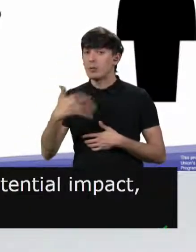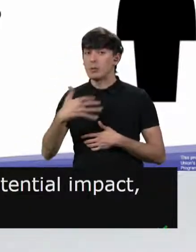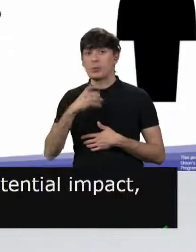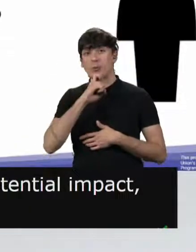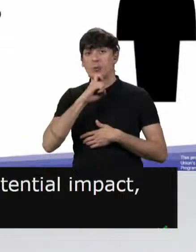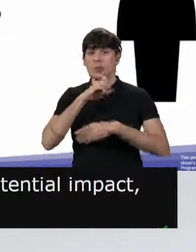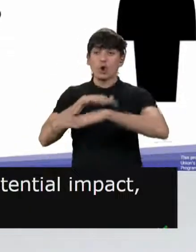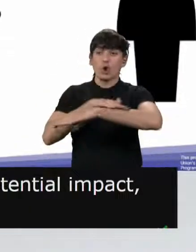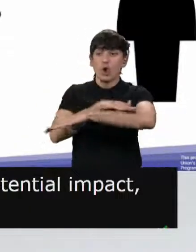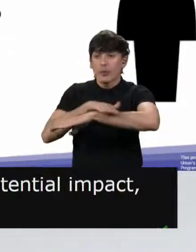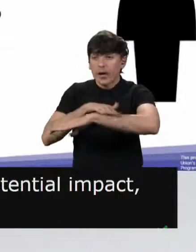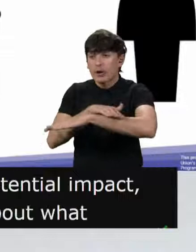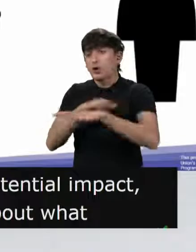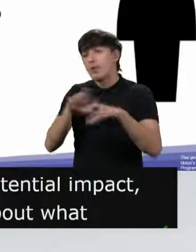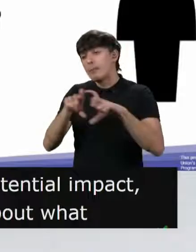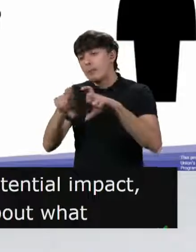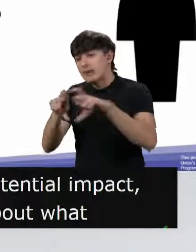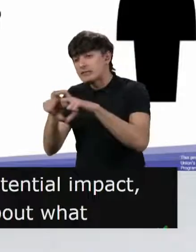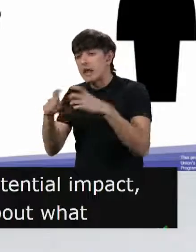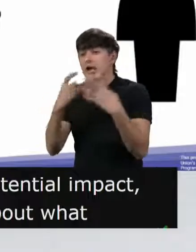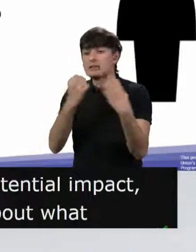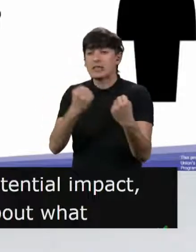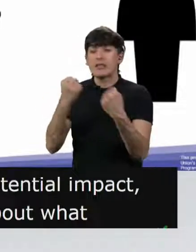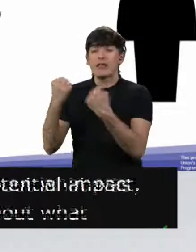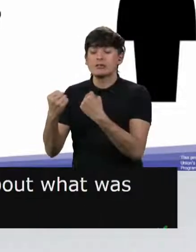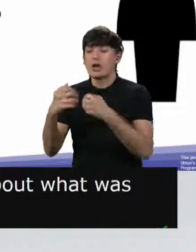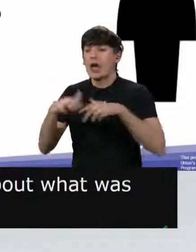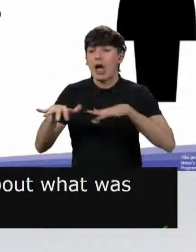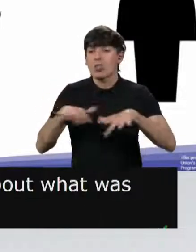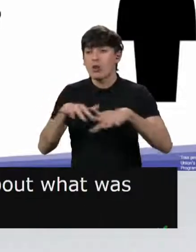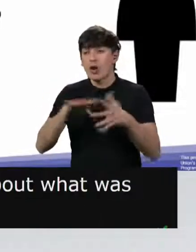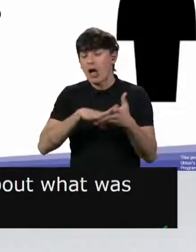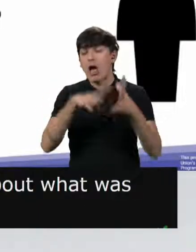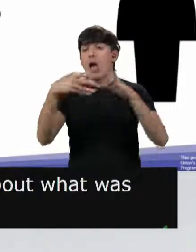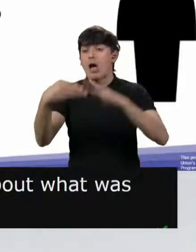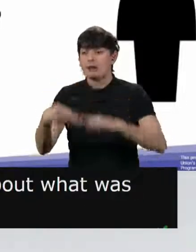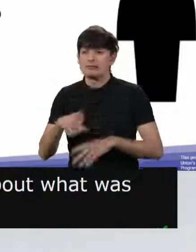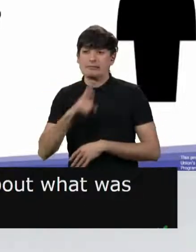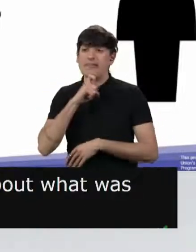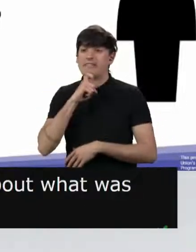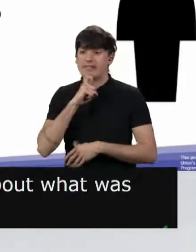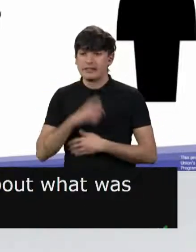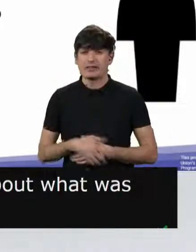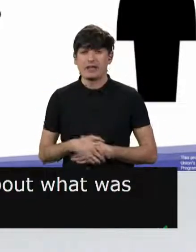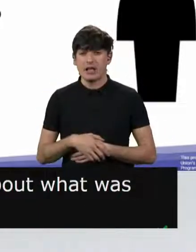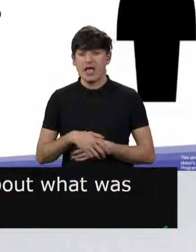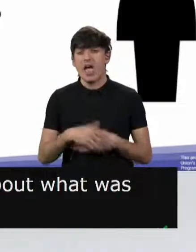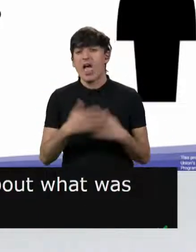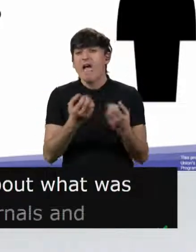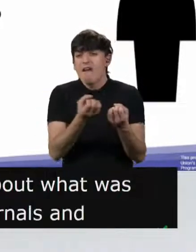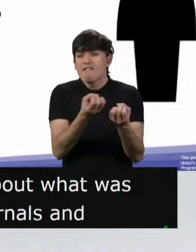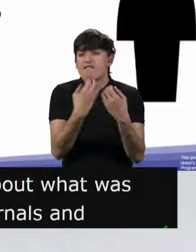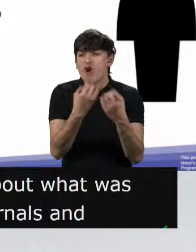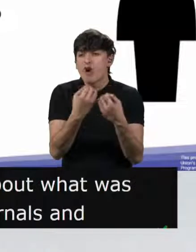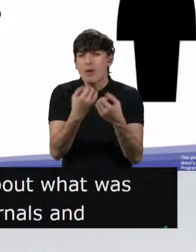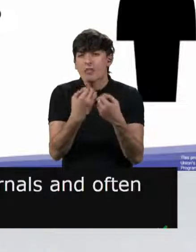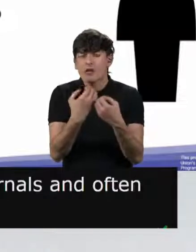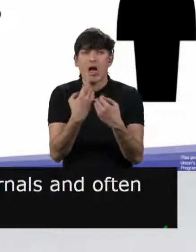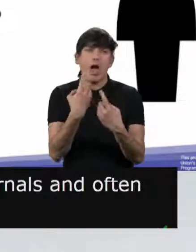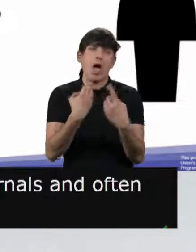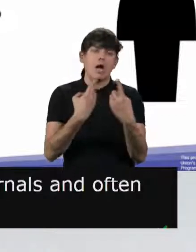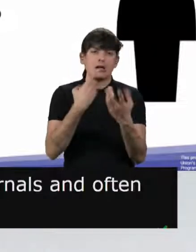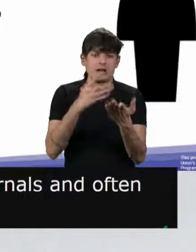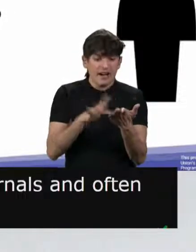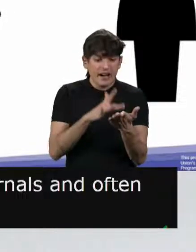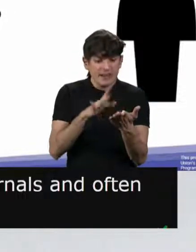Information about what was available was often only available in technical journals and often only in English. For some of the